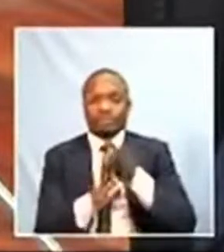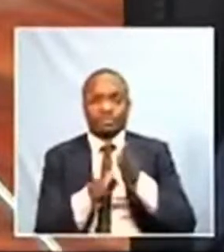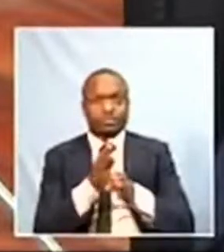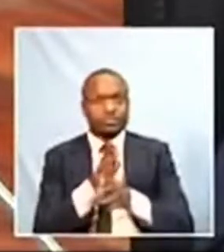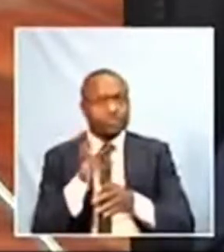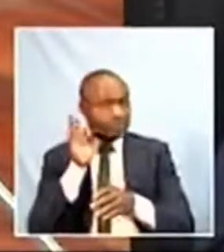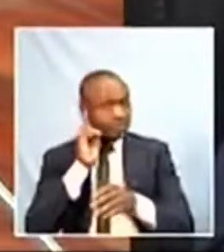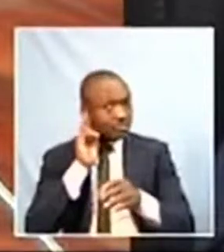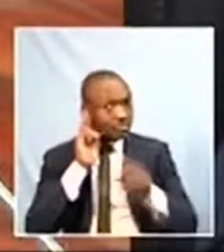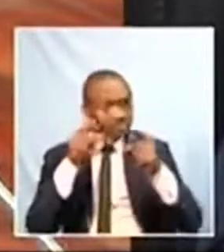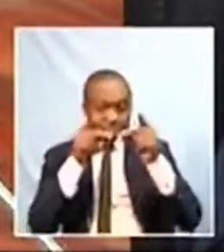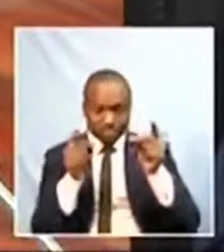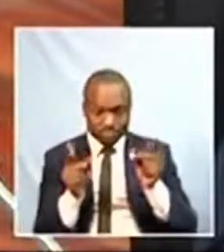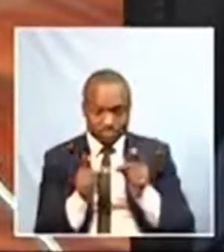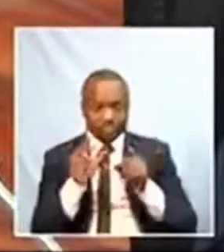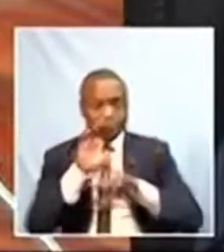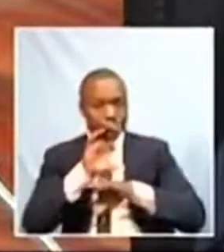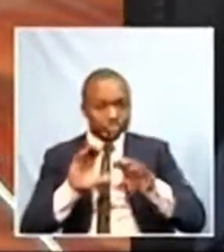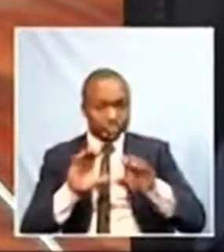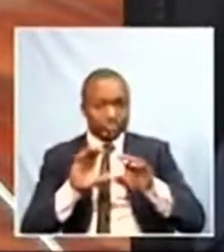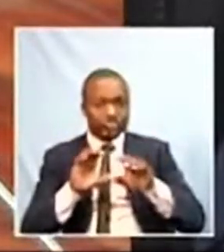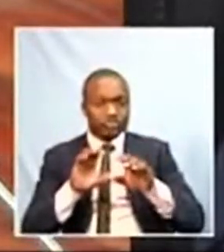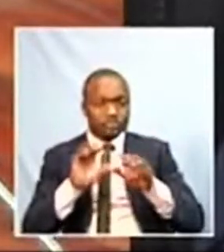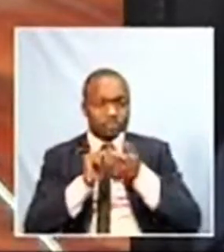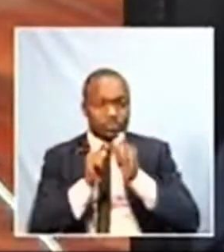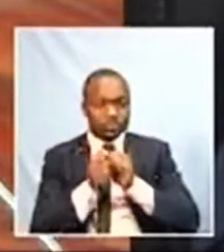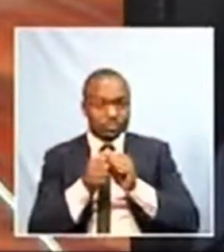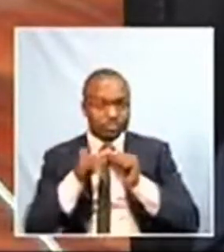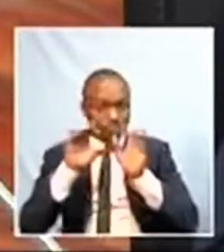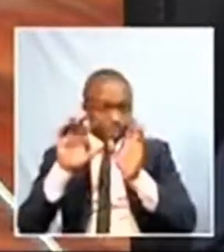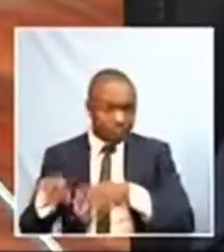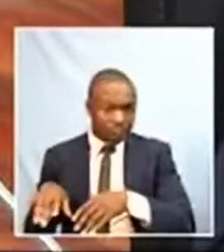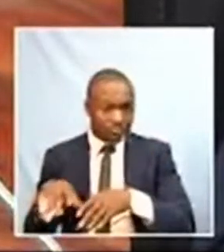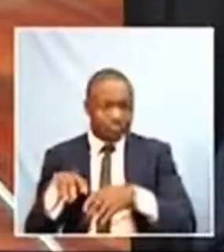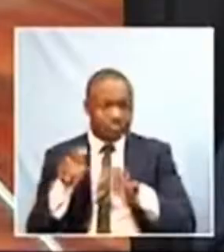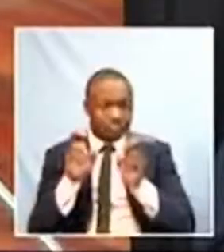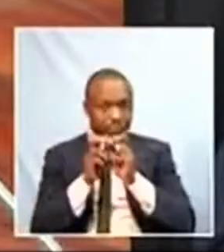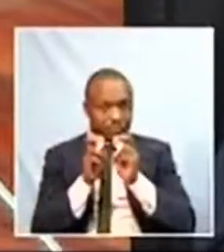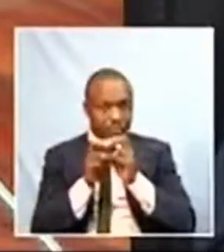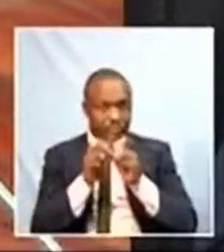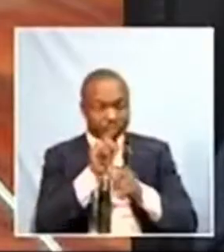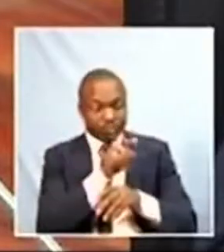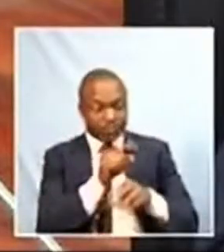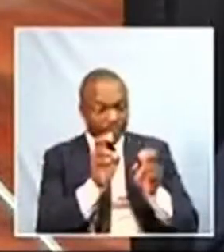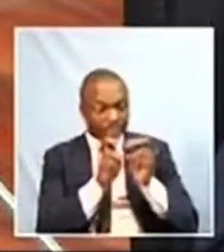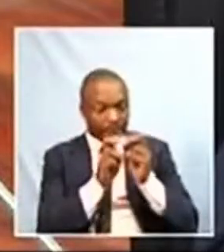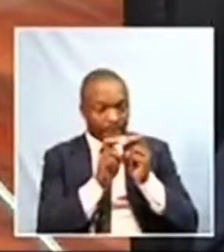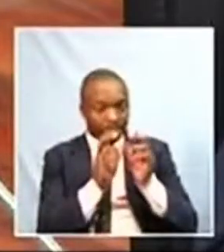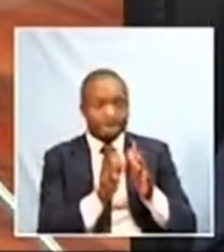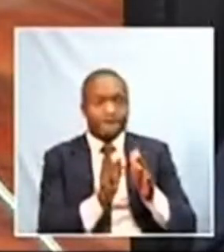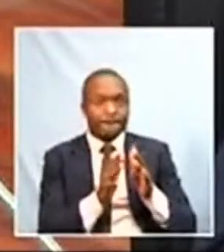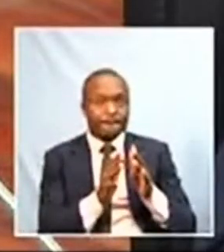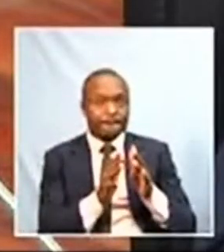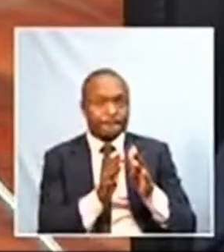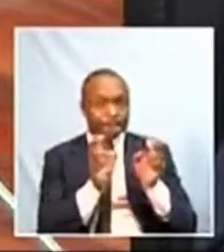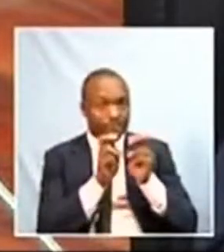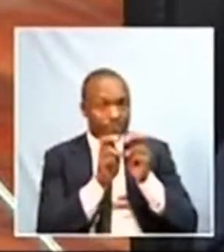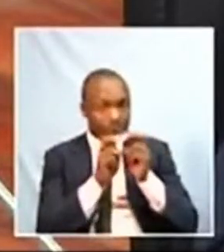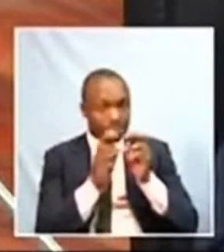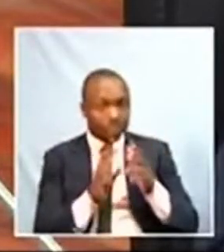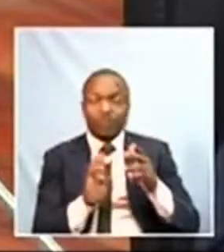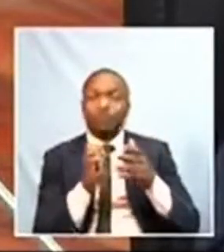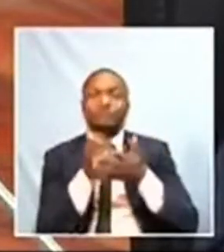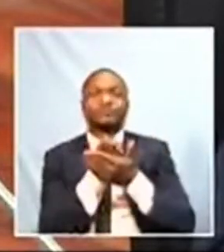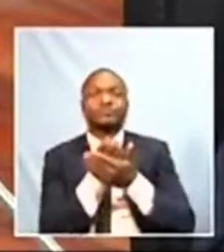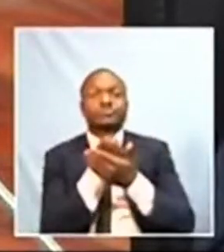radio station. The cause of the delay was due to abandonment of the contract by the contractor, and the contractor was